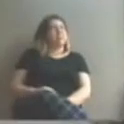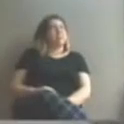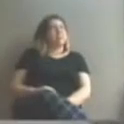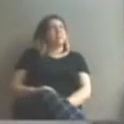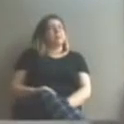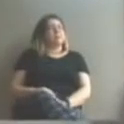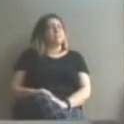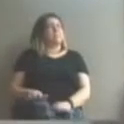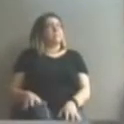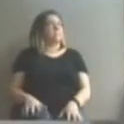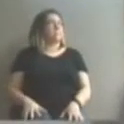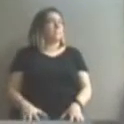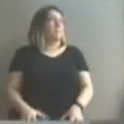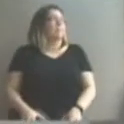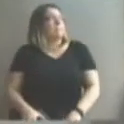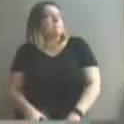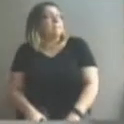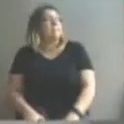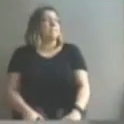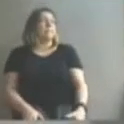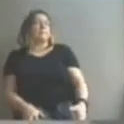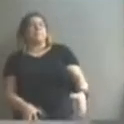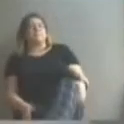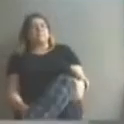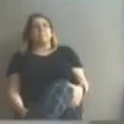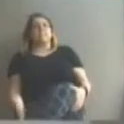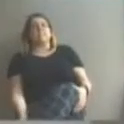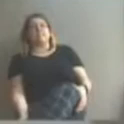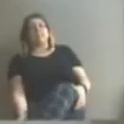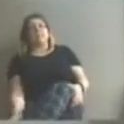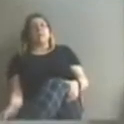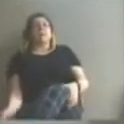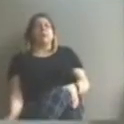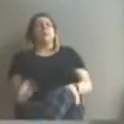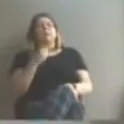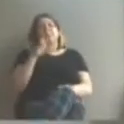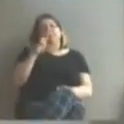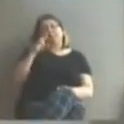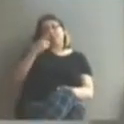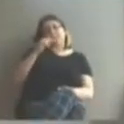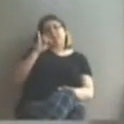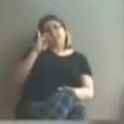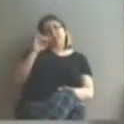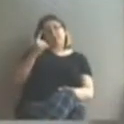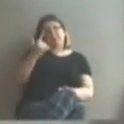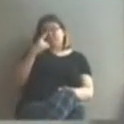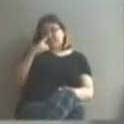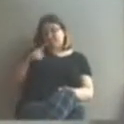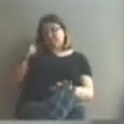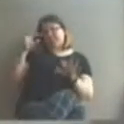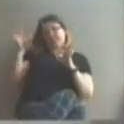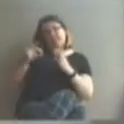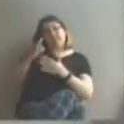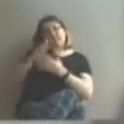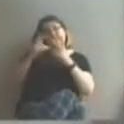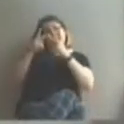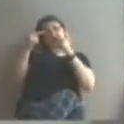floor. Dr. Herring, I'm wondering if you could just take us through a bit of the history of some of the positions and the positions as they've